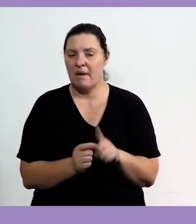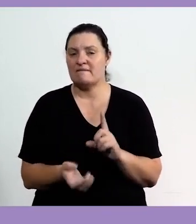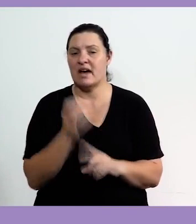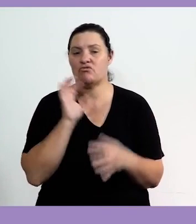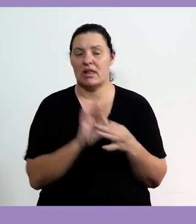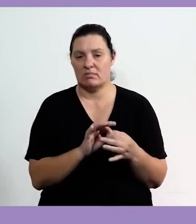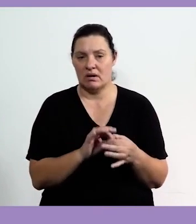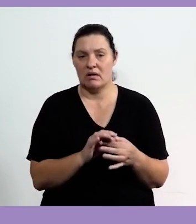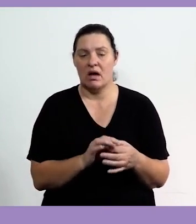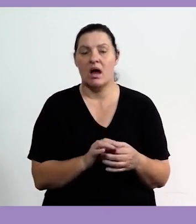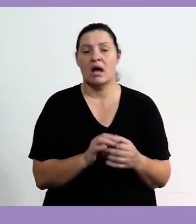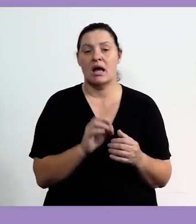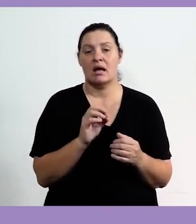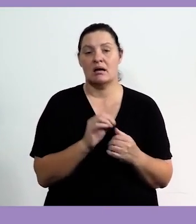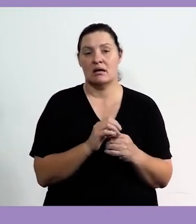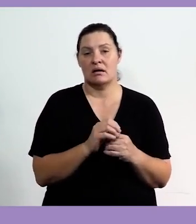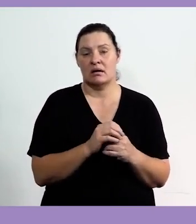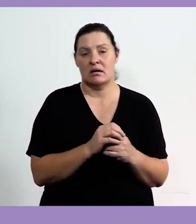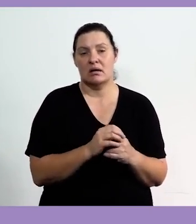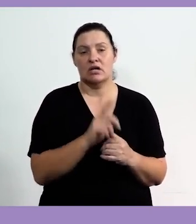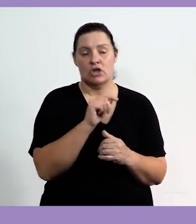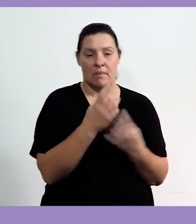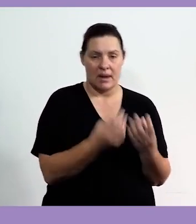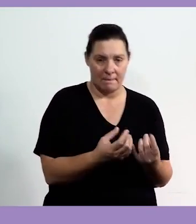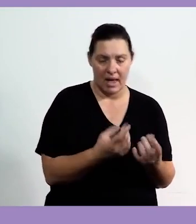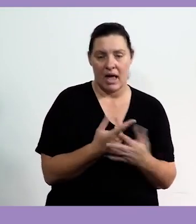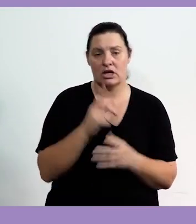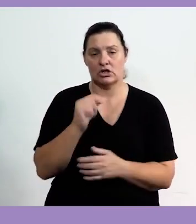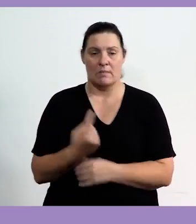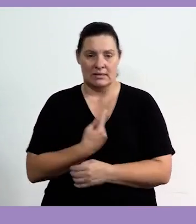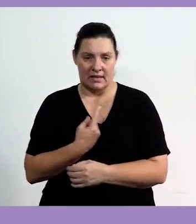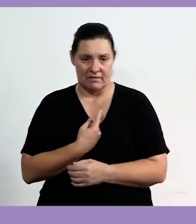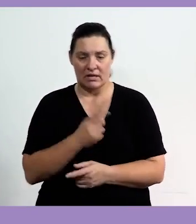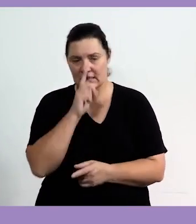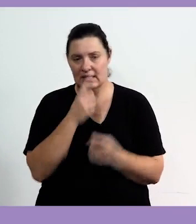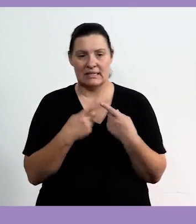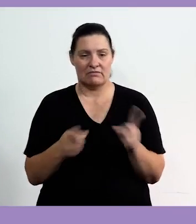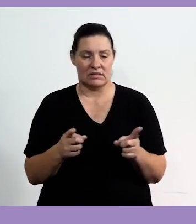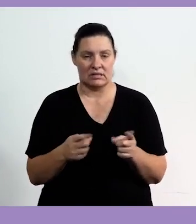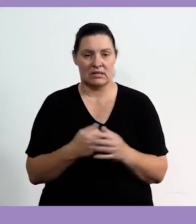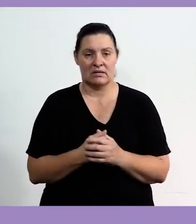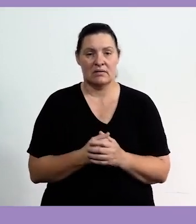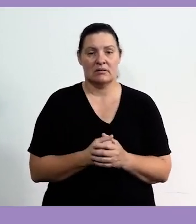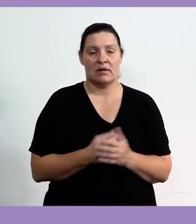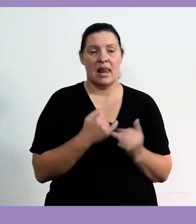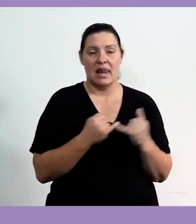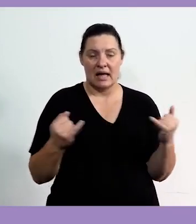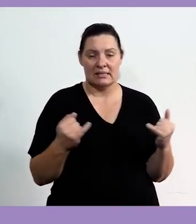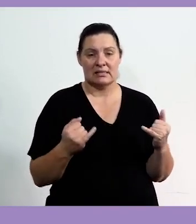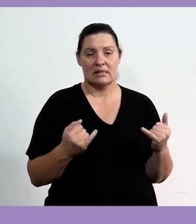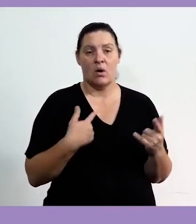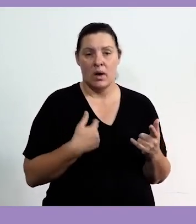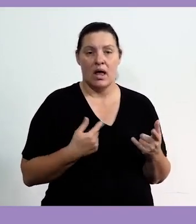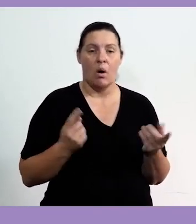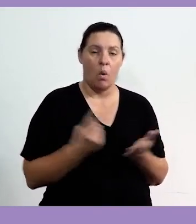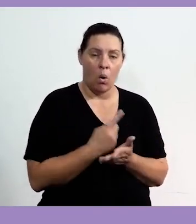the same as finding the relationship between the term number and the term itself. Let's look at the difference between, or the number of